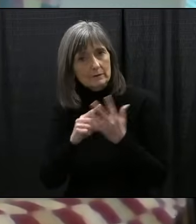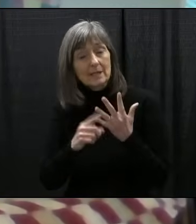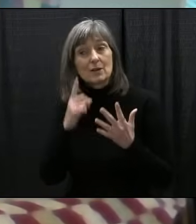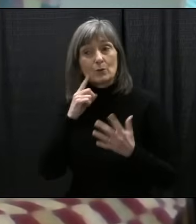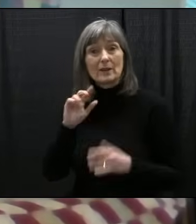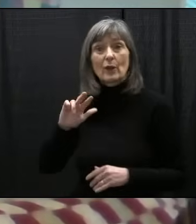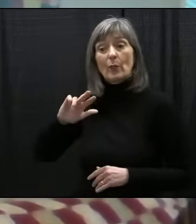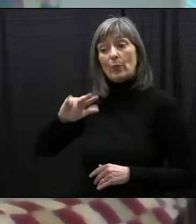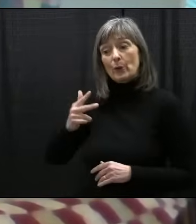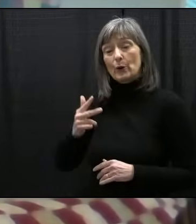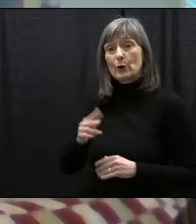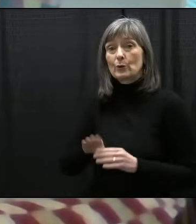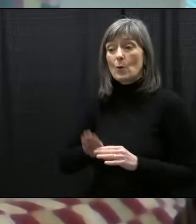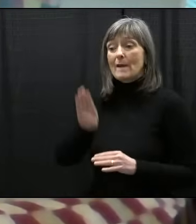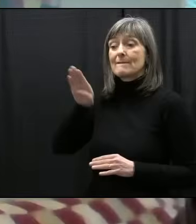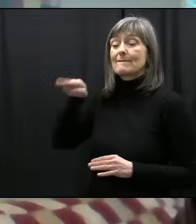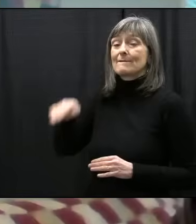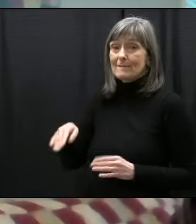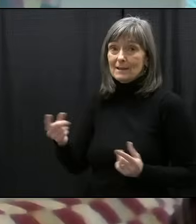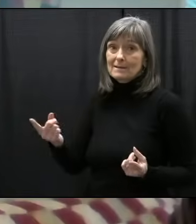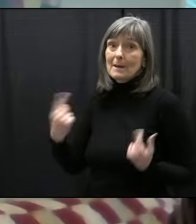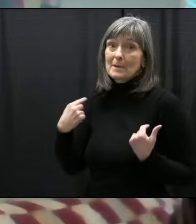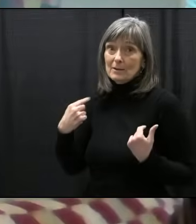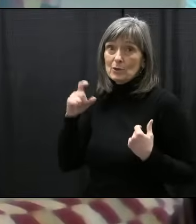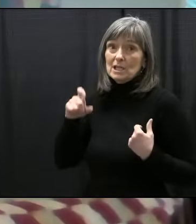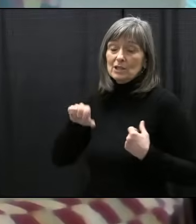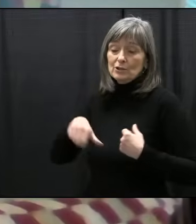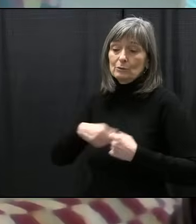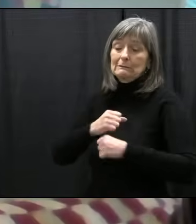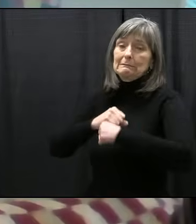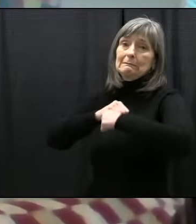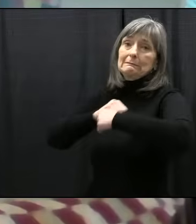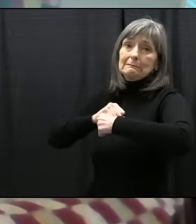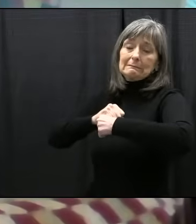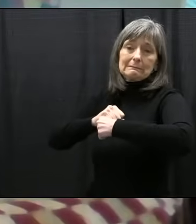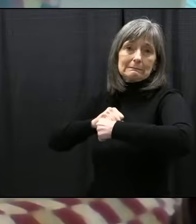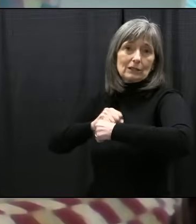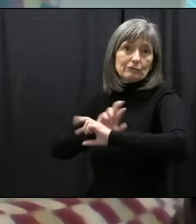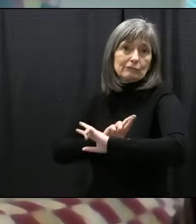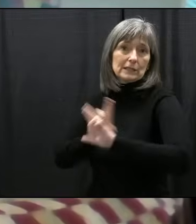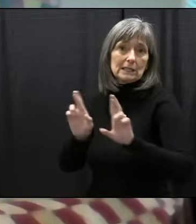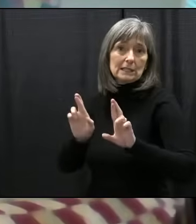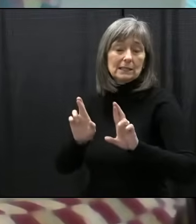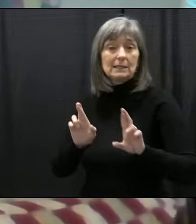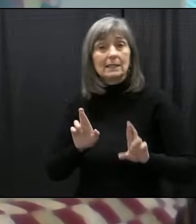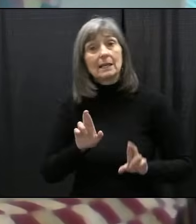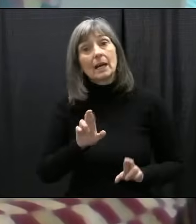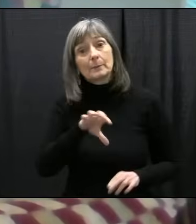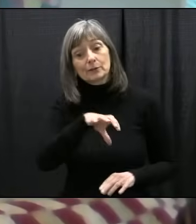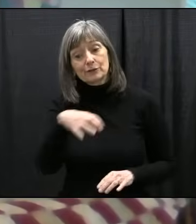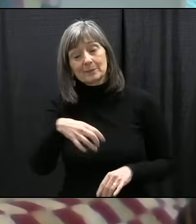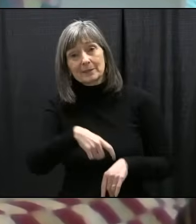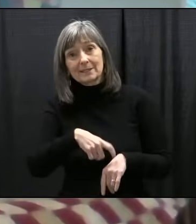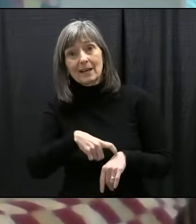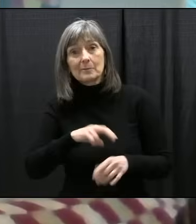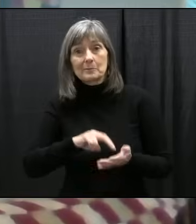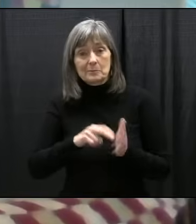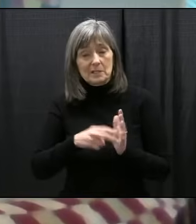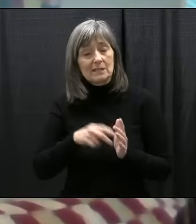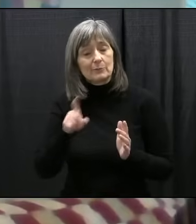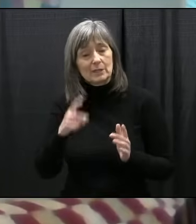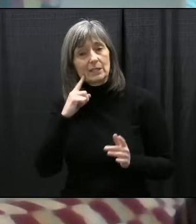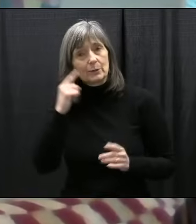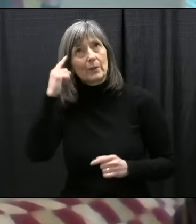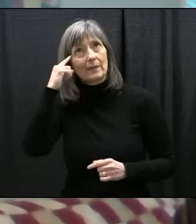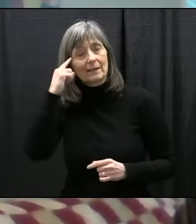and we need to batten down the hatches once again. In the spirit of the holiday season, we need to summon all of our kindness, compassion, and